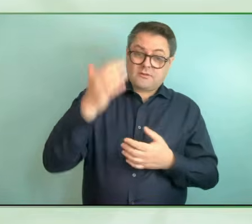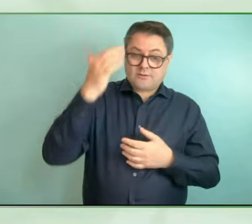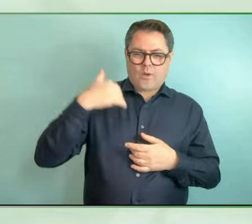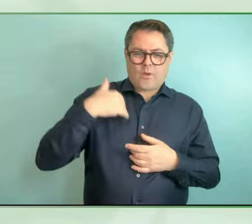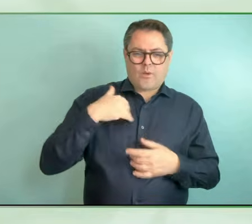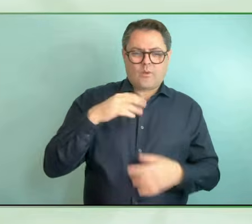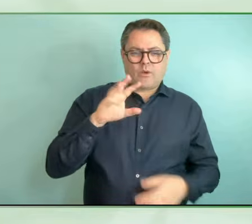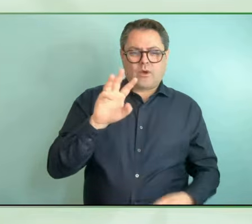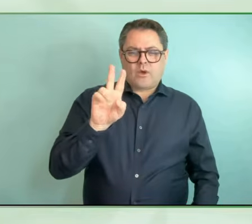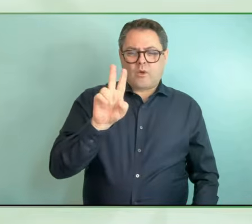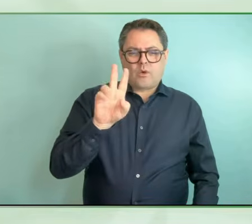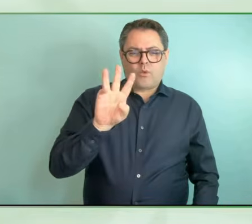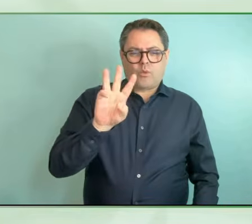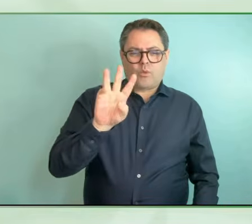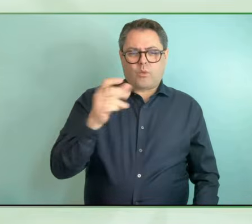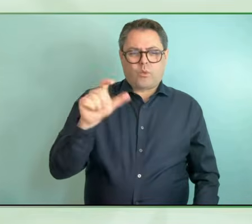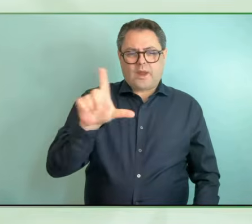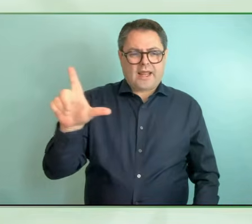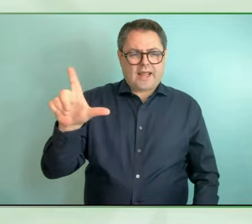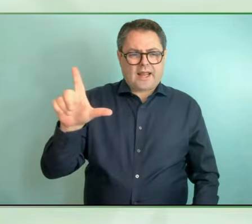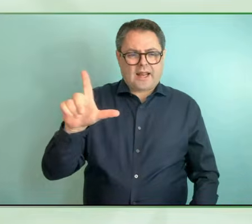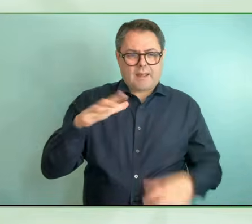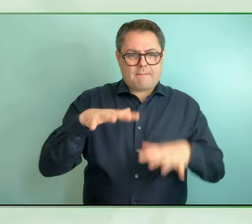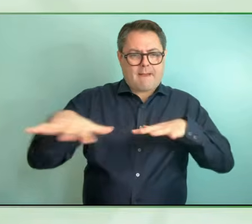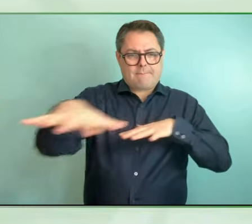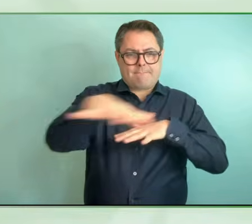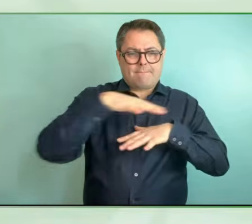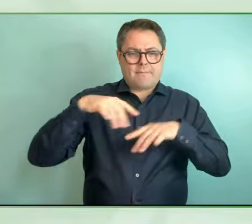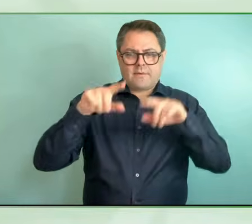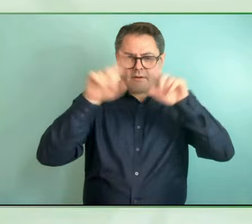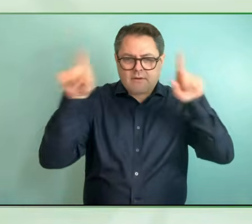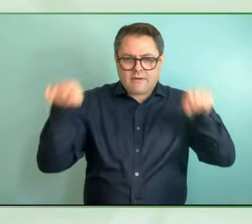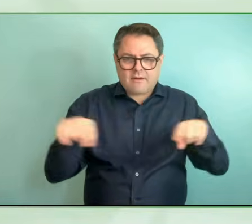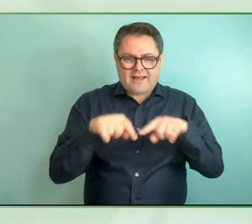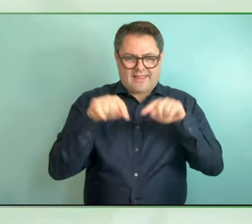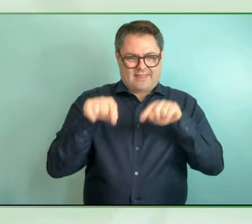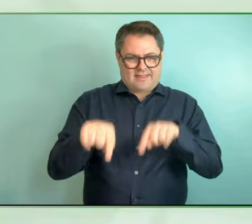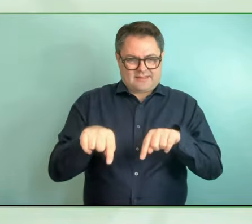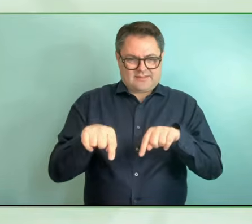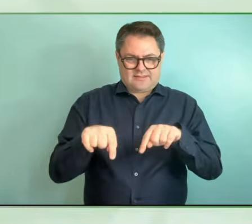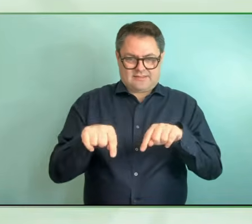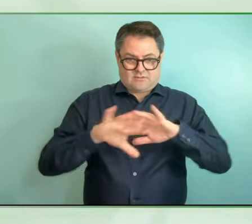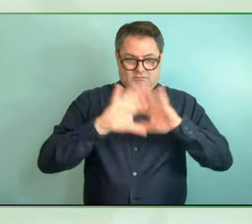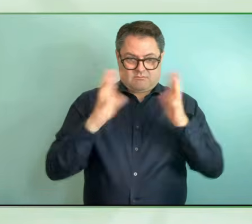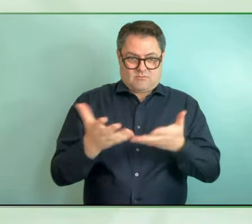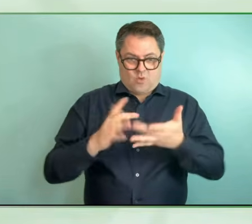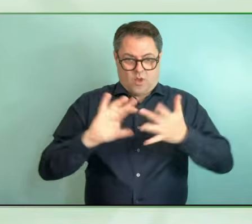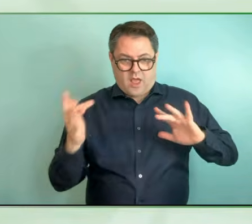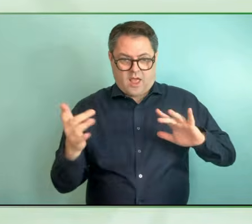map to mark and find accessible places, wheelchair accessible places.